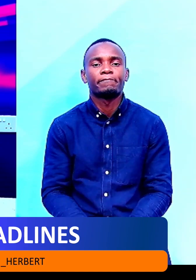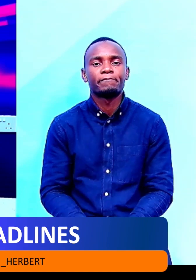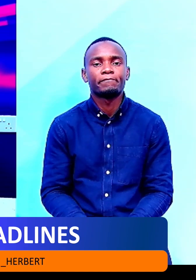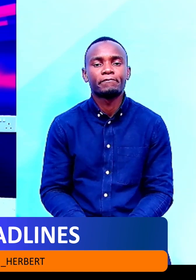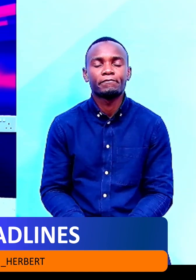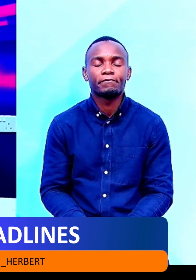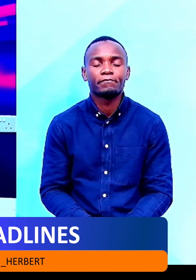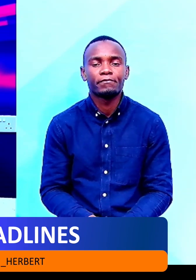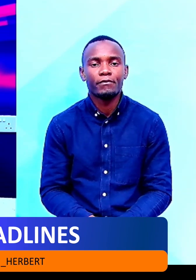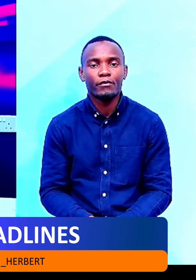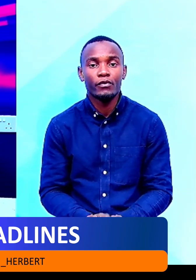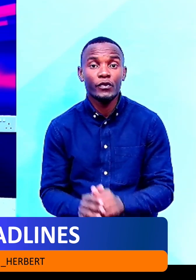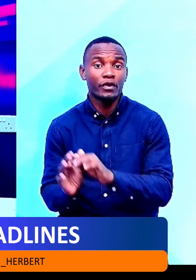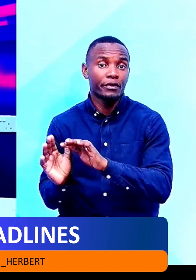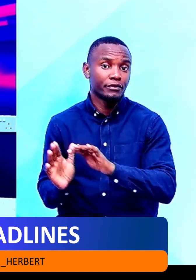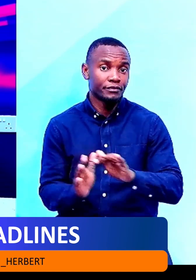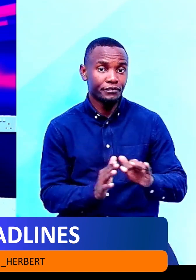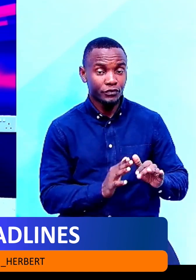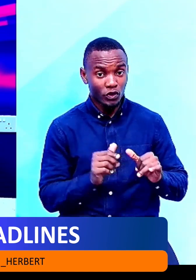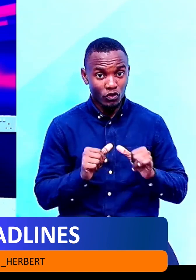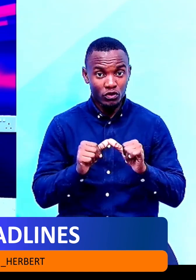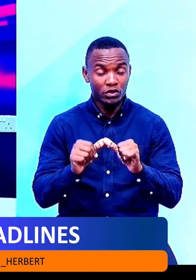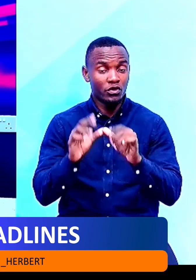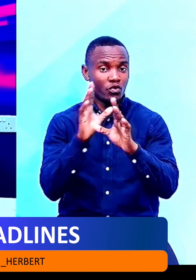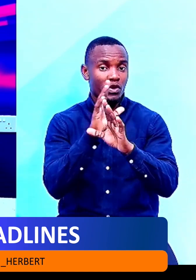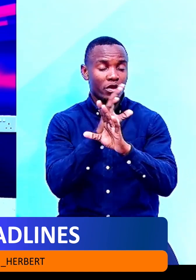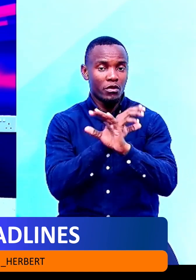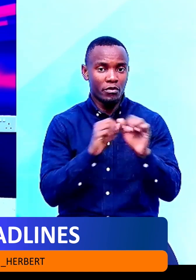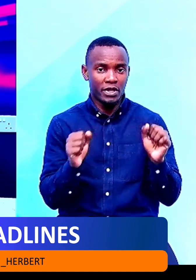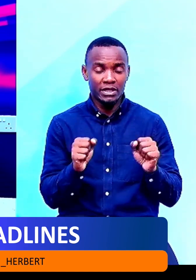Staying on the president, he went ahead and